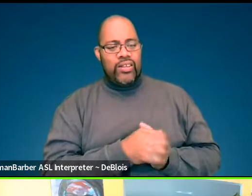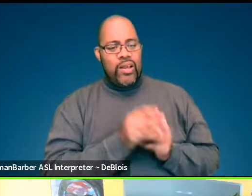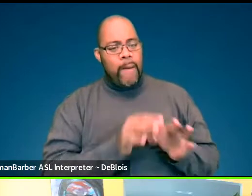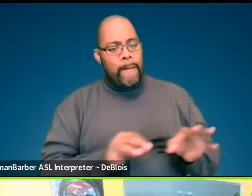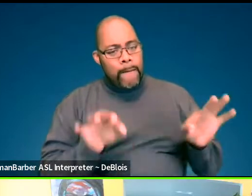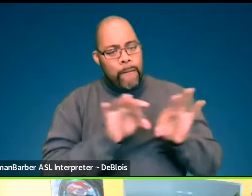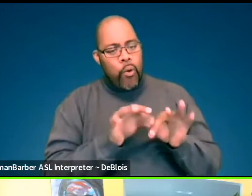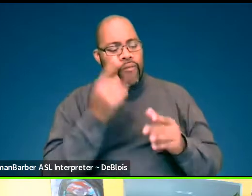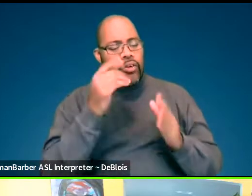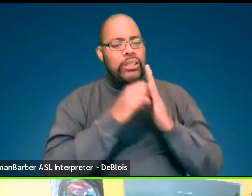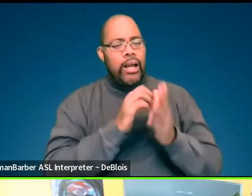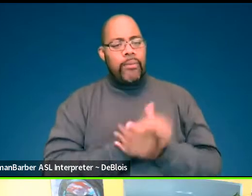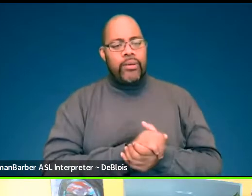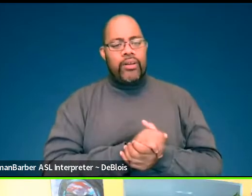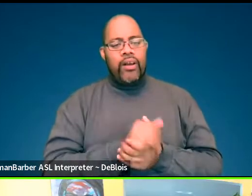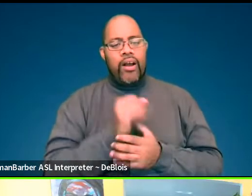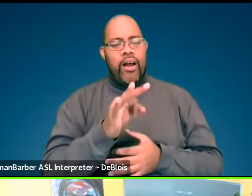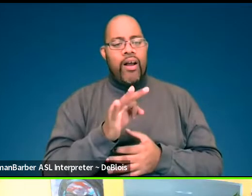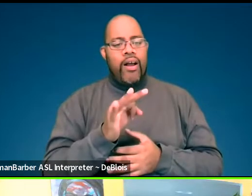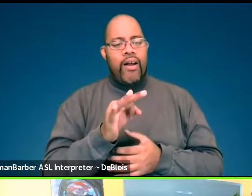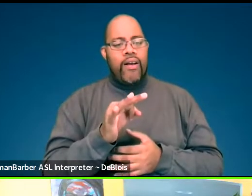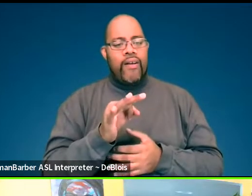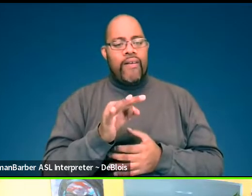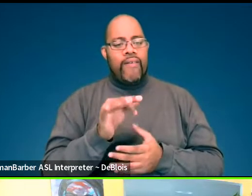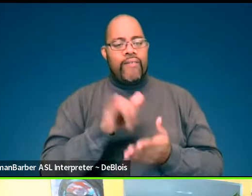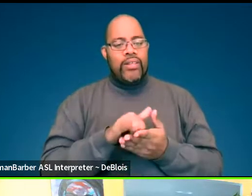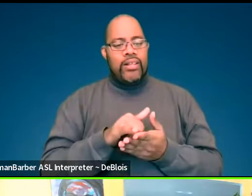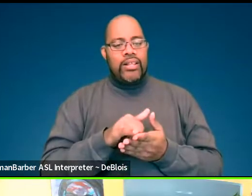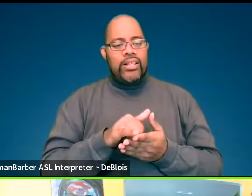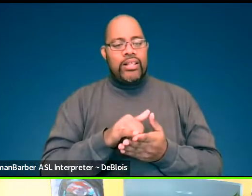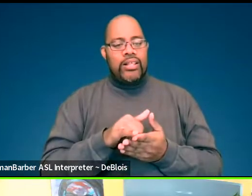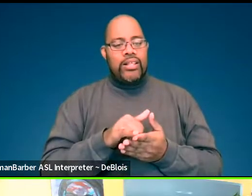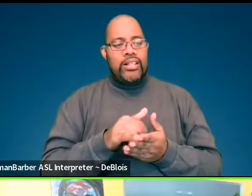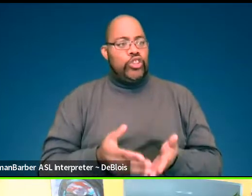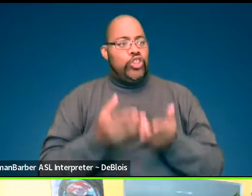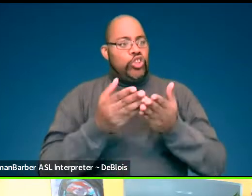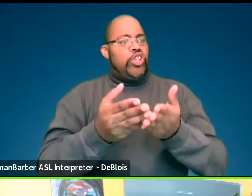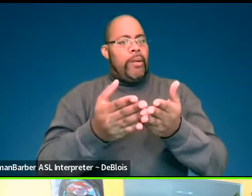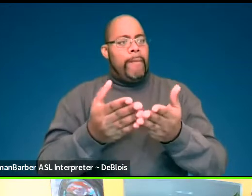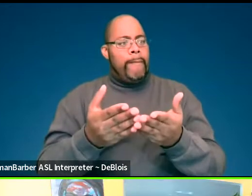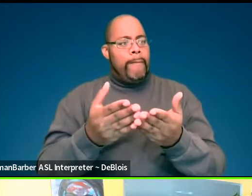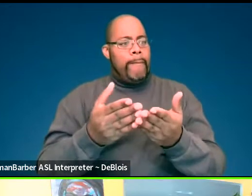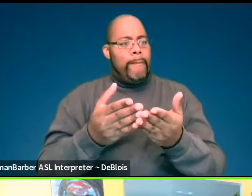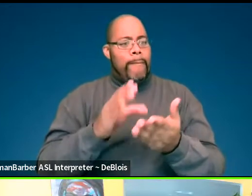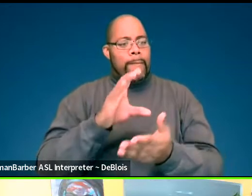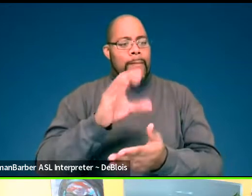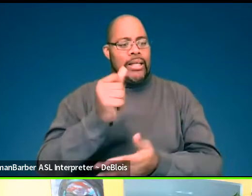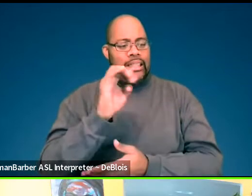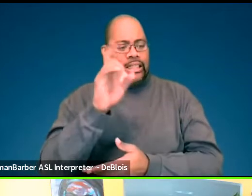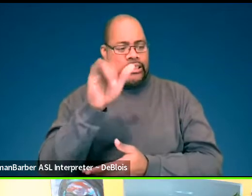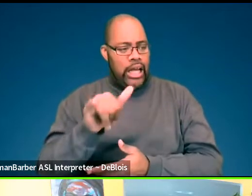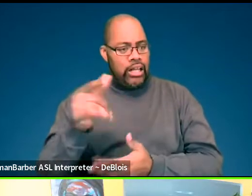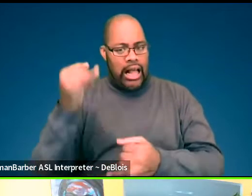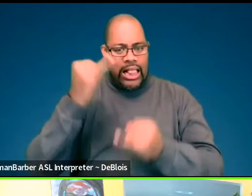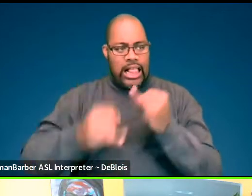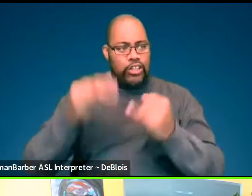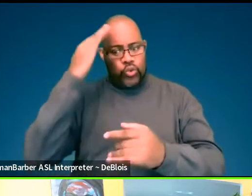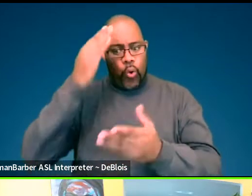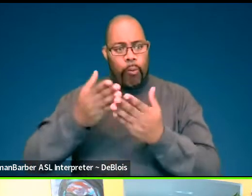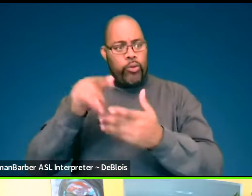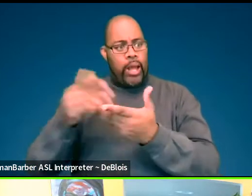importance, for instance, of the Clotilda, which was the last known vessel to bring enslaved Africans into this